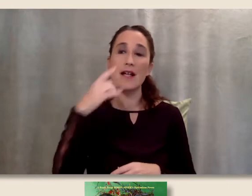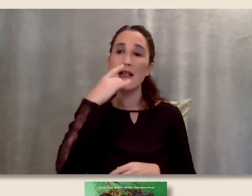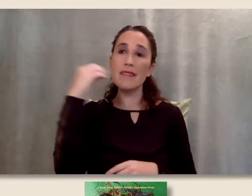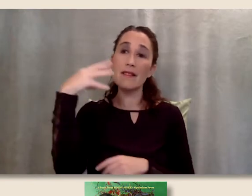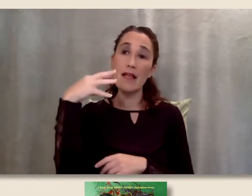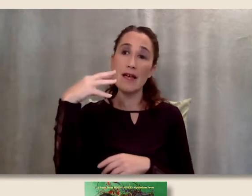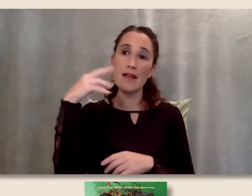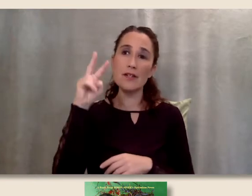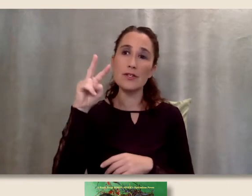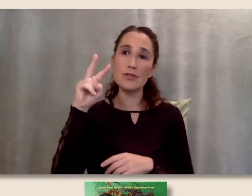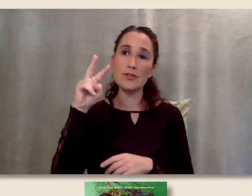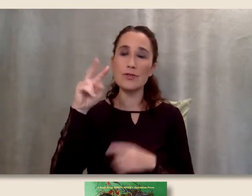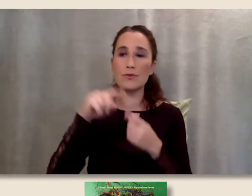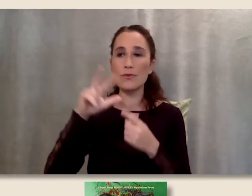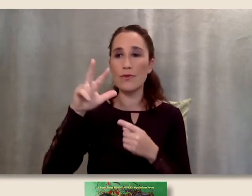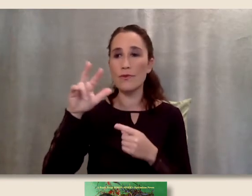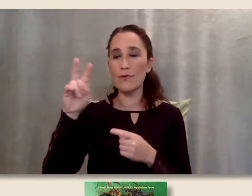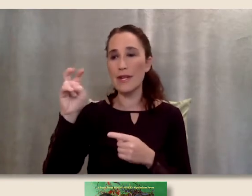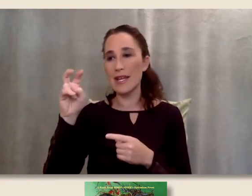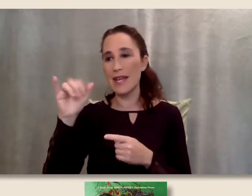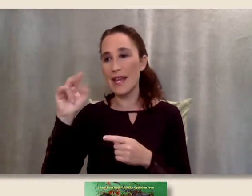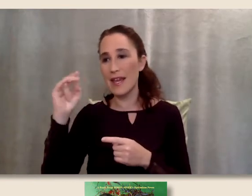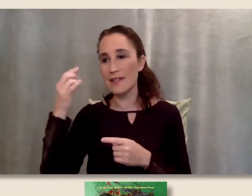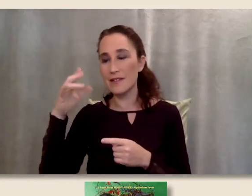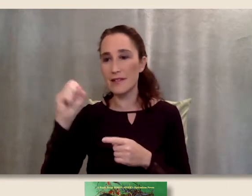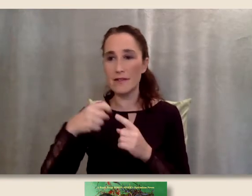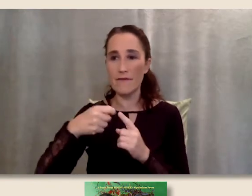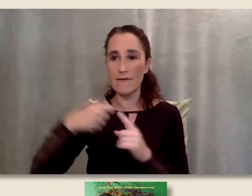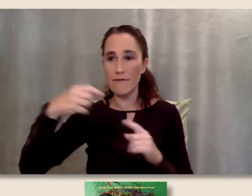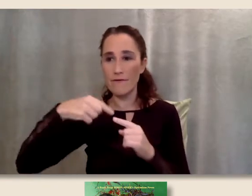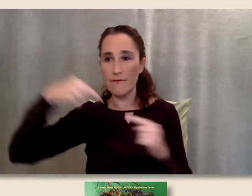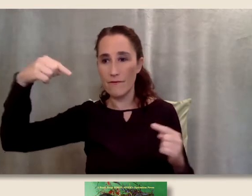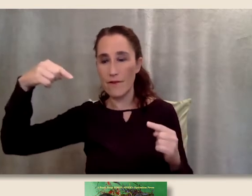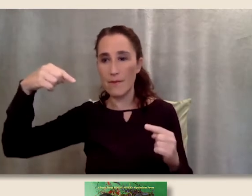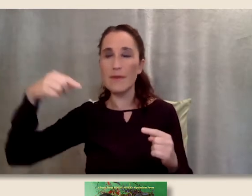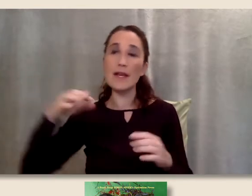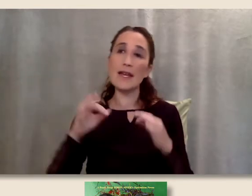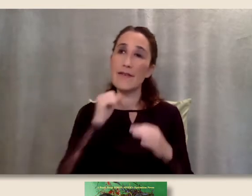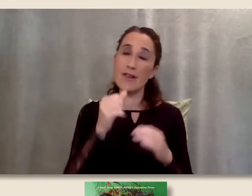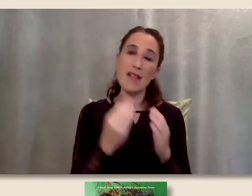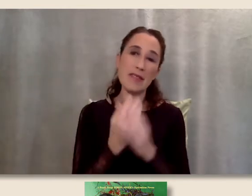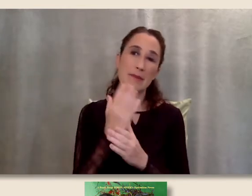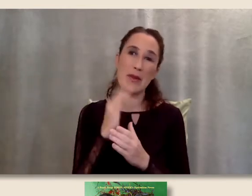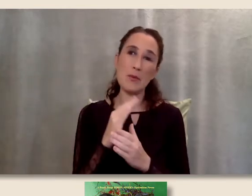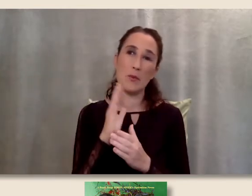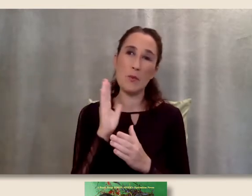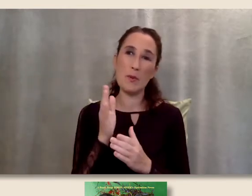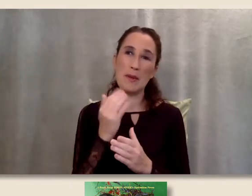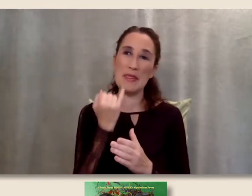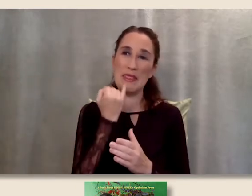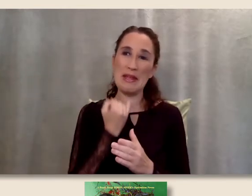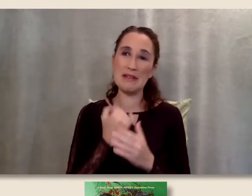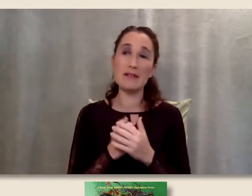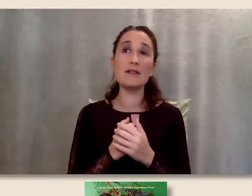to 3 inches away from the plant, because if it's not, it's going to get pretty spindly. Here I have a little